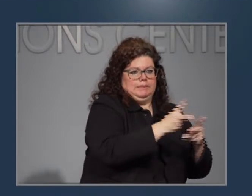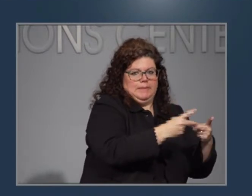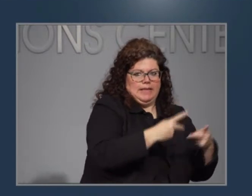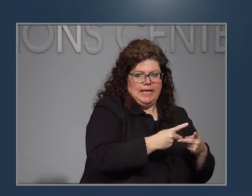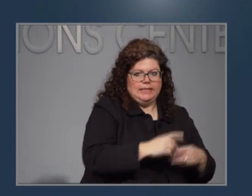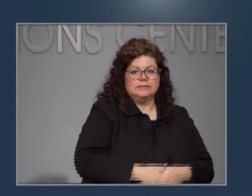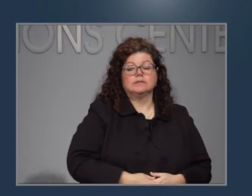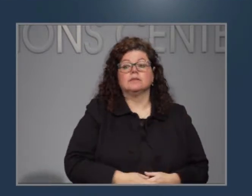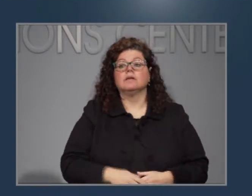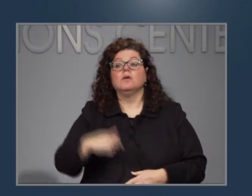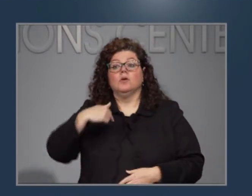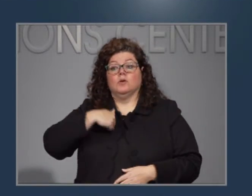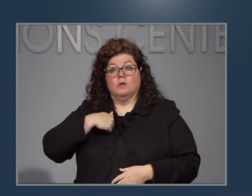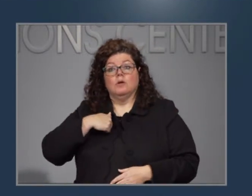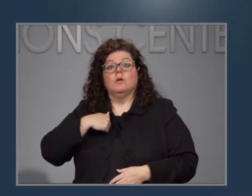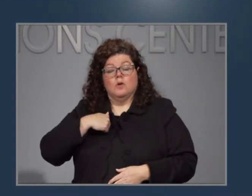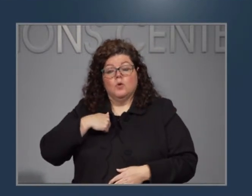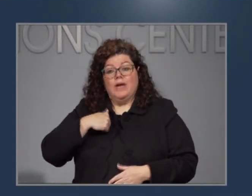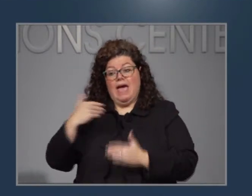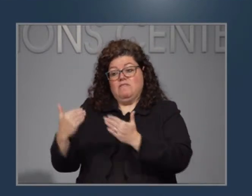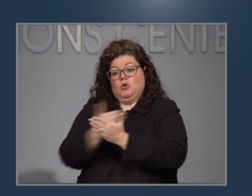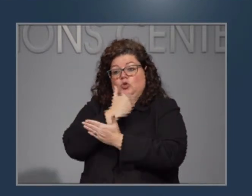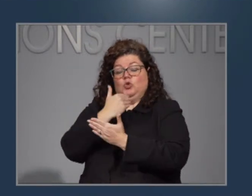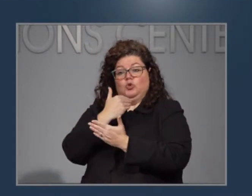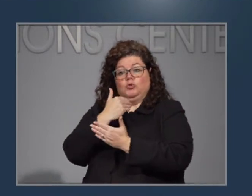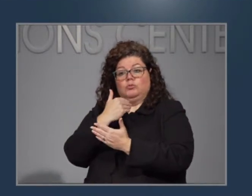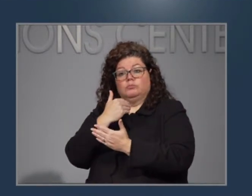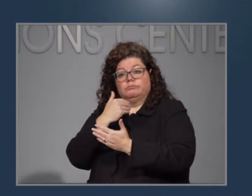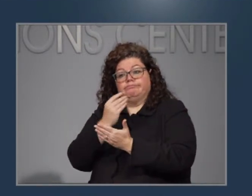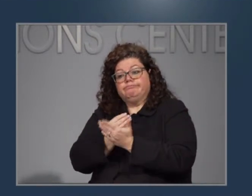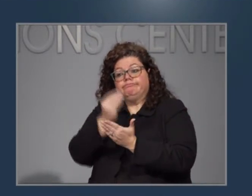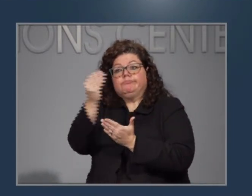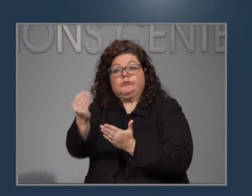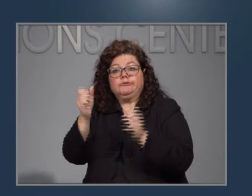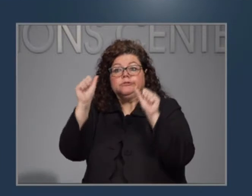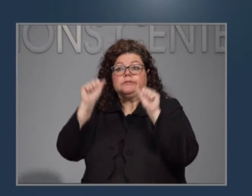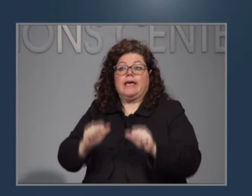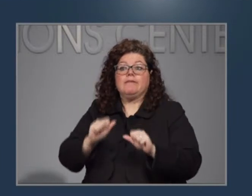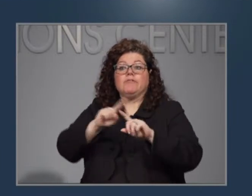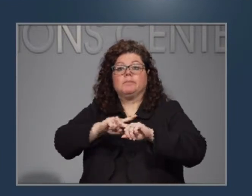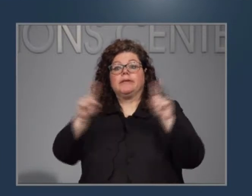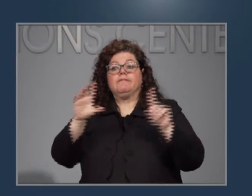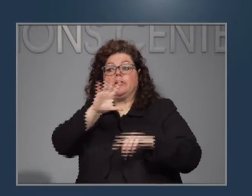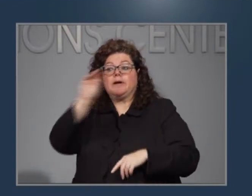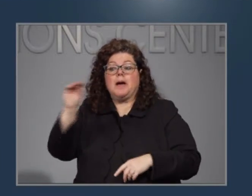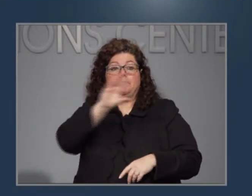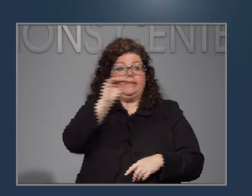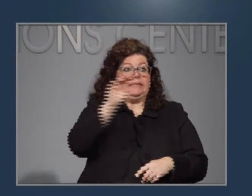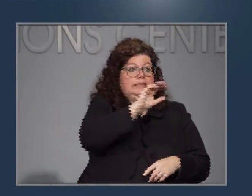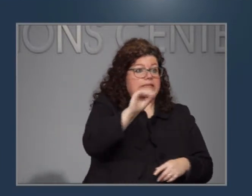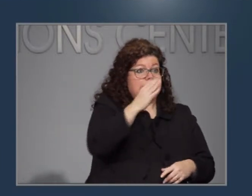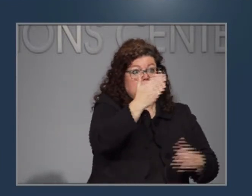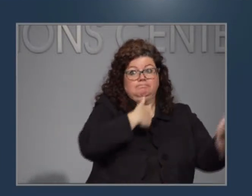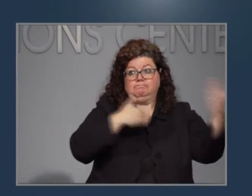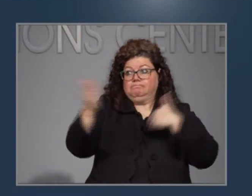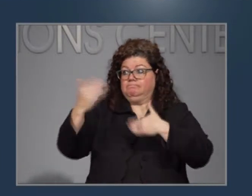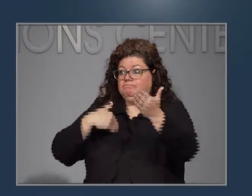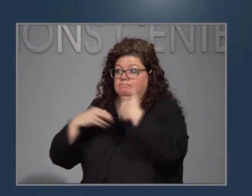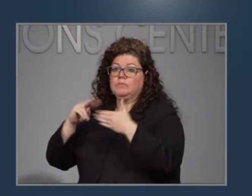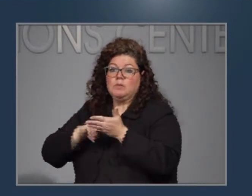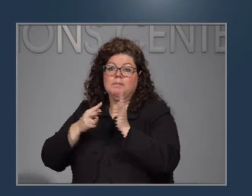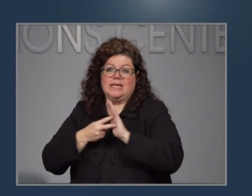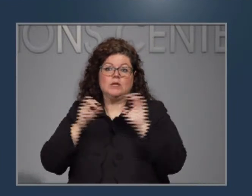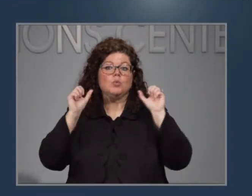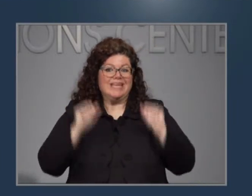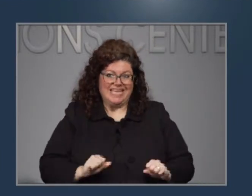test sites purchased from the state government just closed, so we will soon be able to surge even more rapid response testing